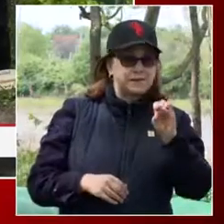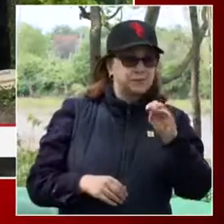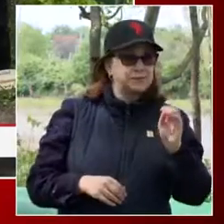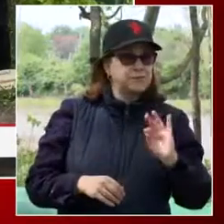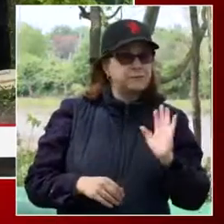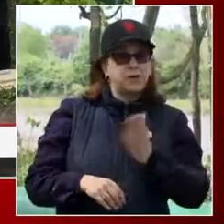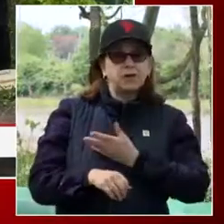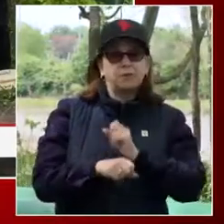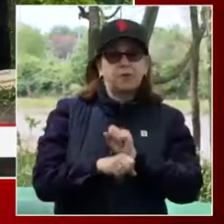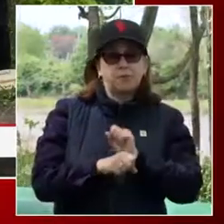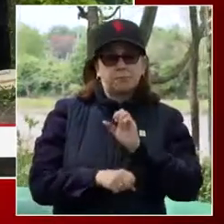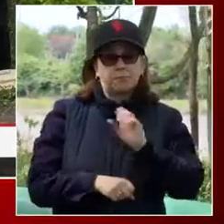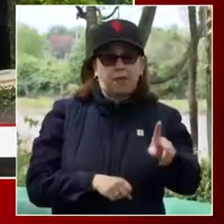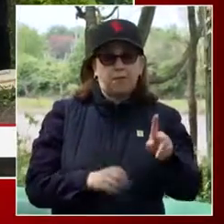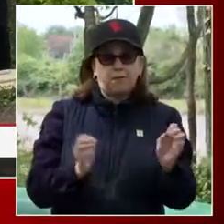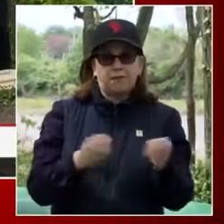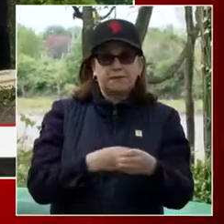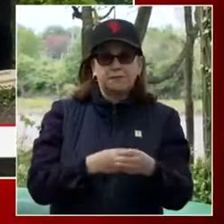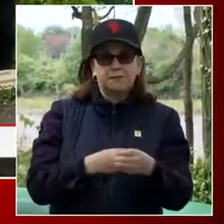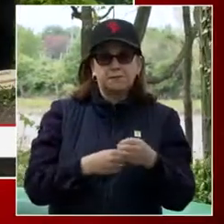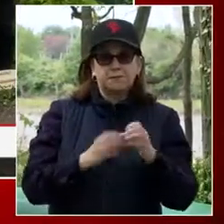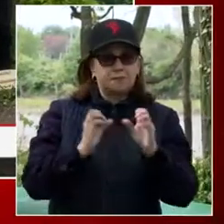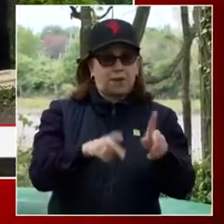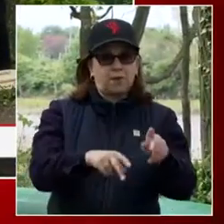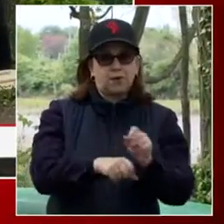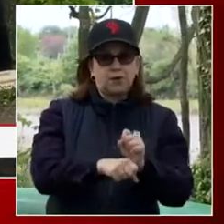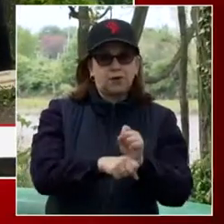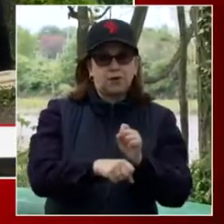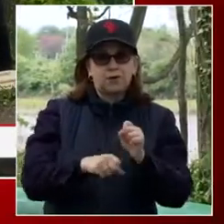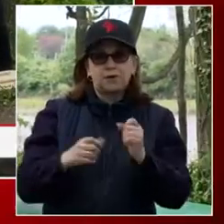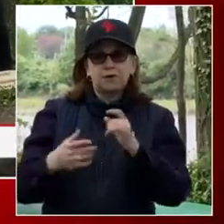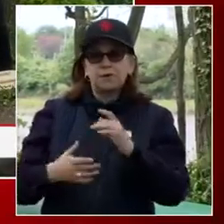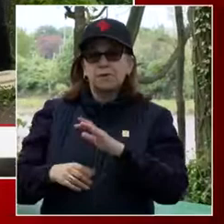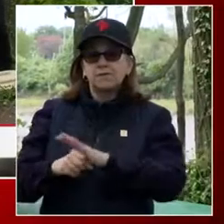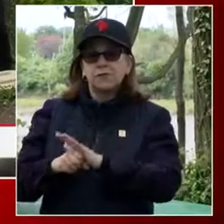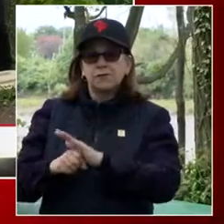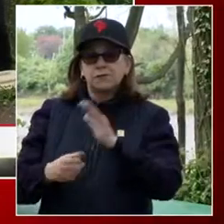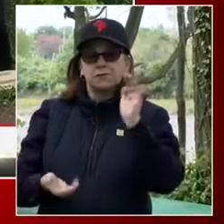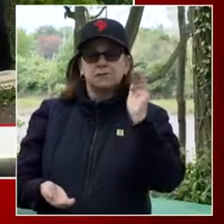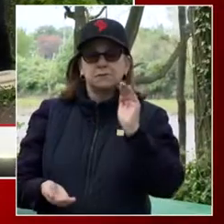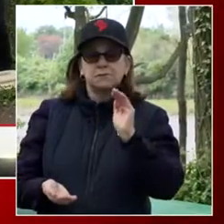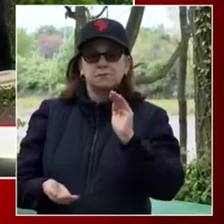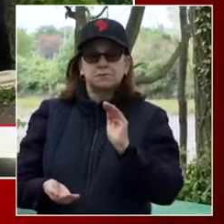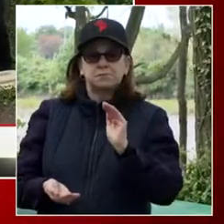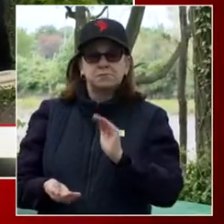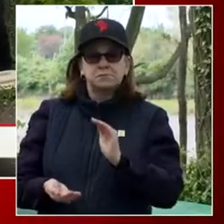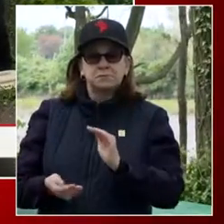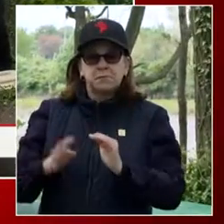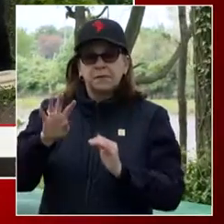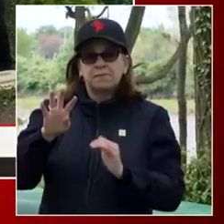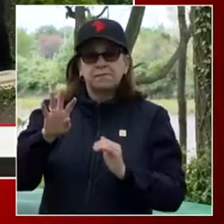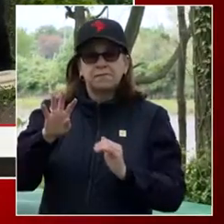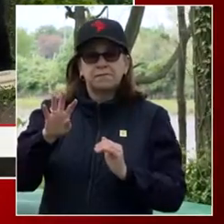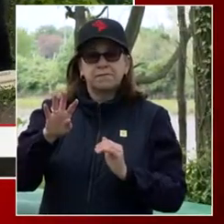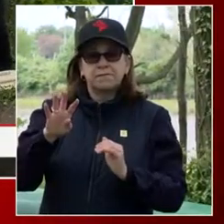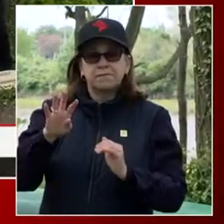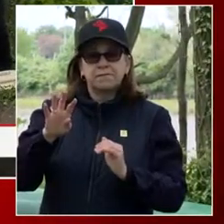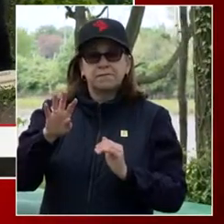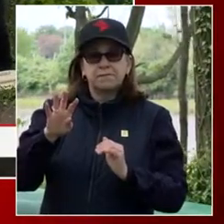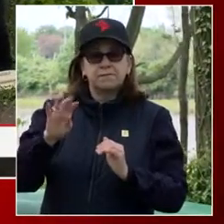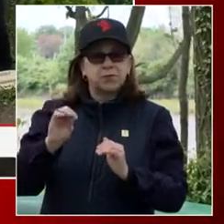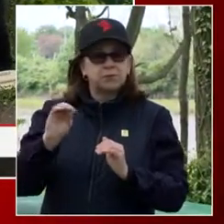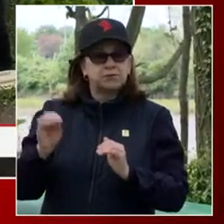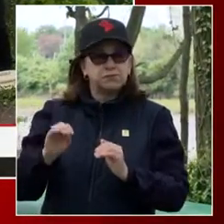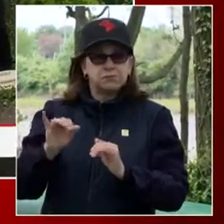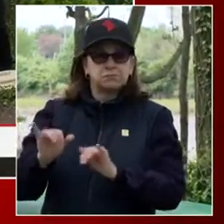the height of the pandemic, probably that number was reversed. Like 40% were reporting in person. Now I think we're